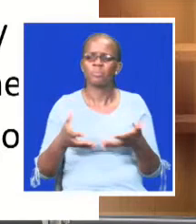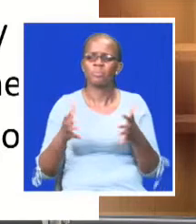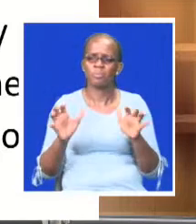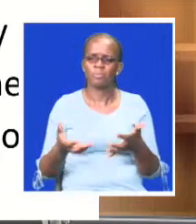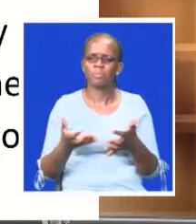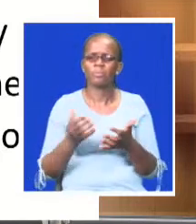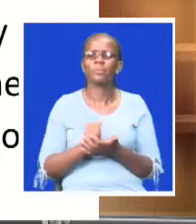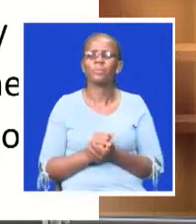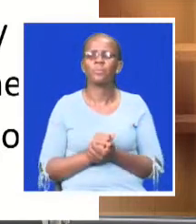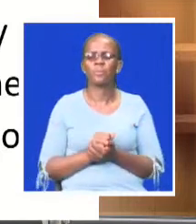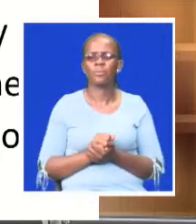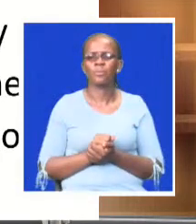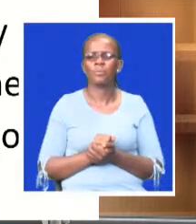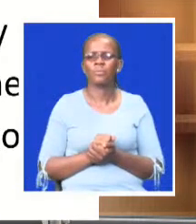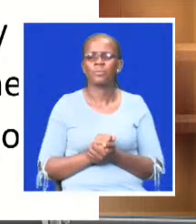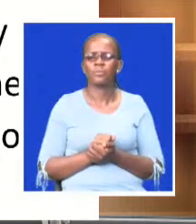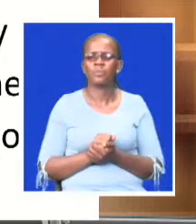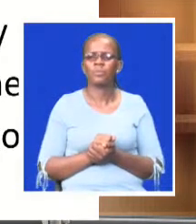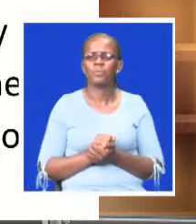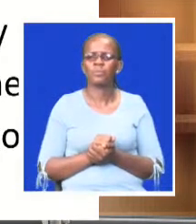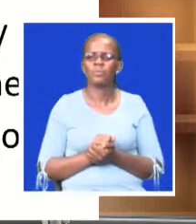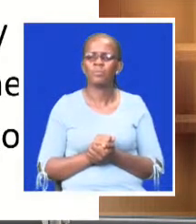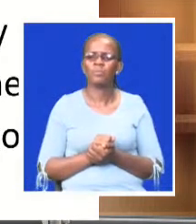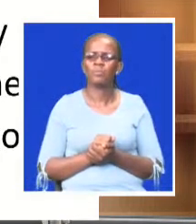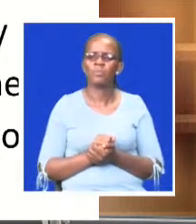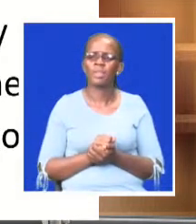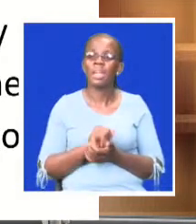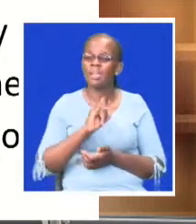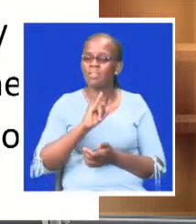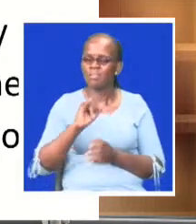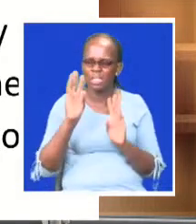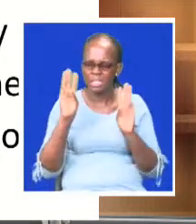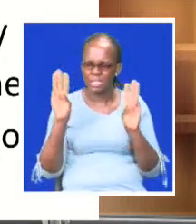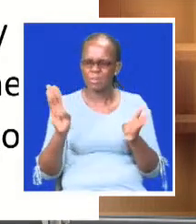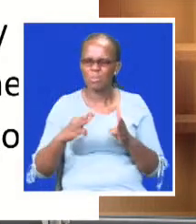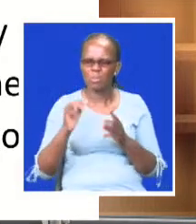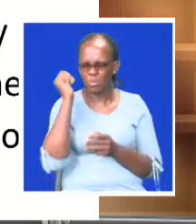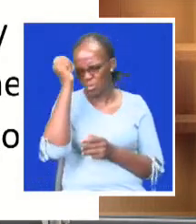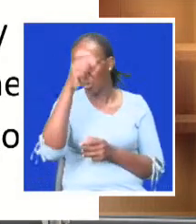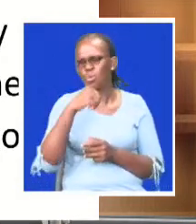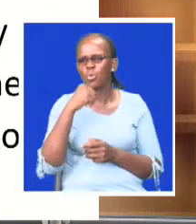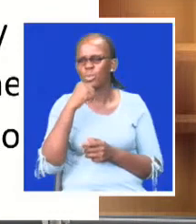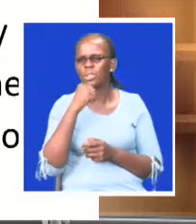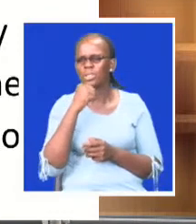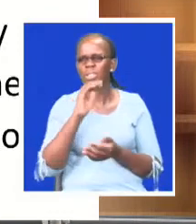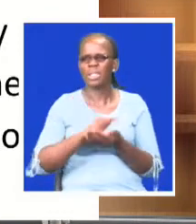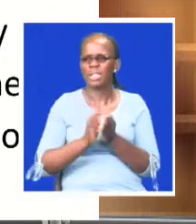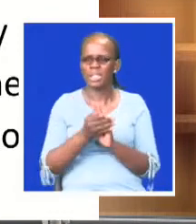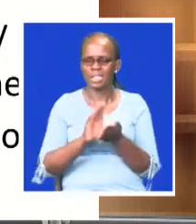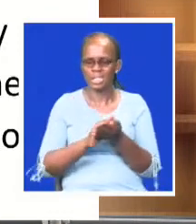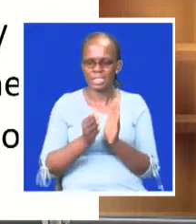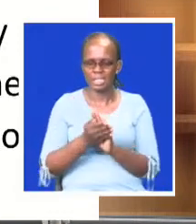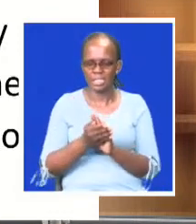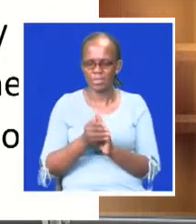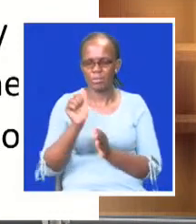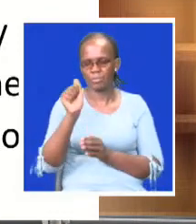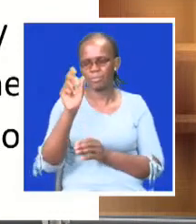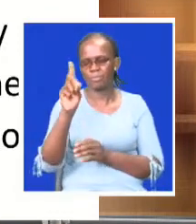dear Lena, let's move further. The first people God created were Adam and Eve.